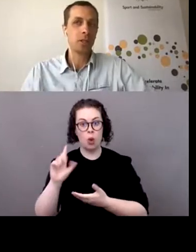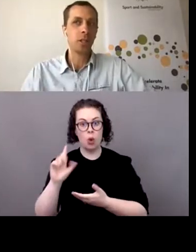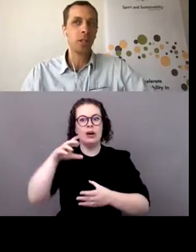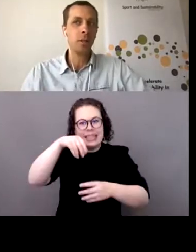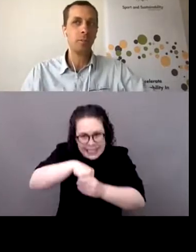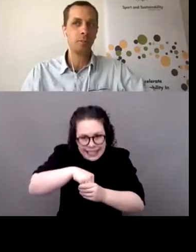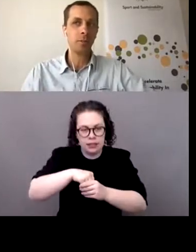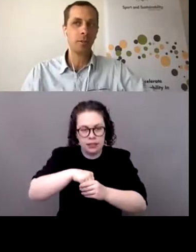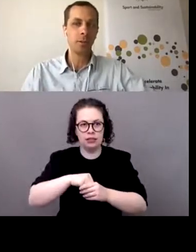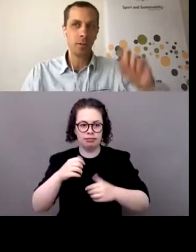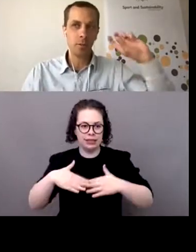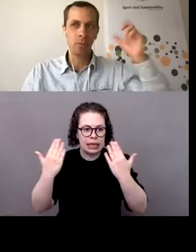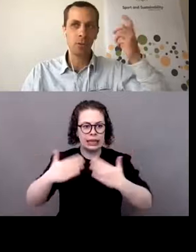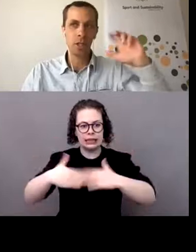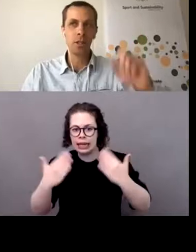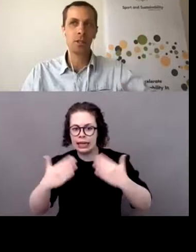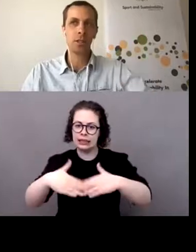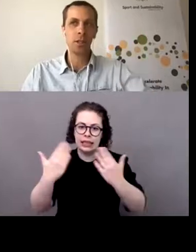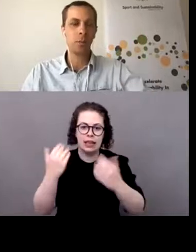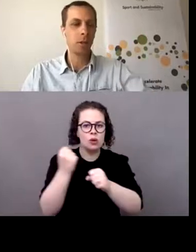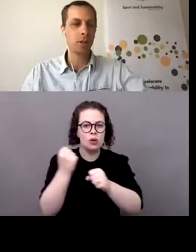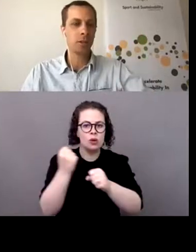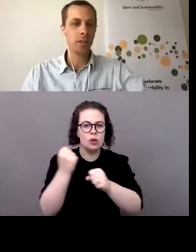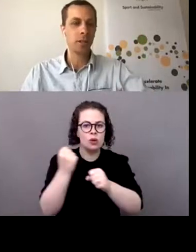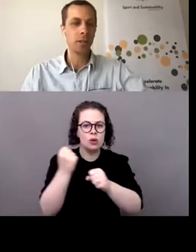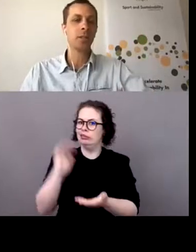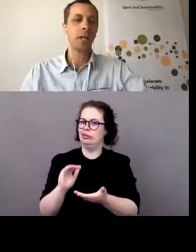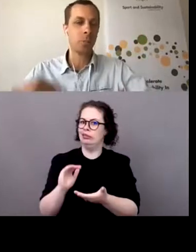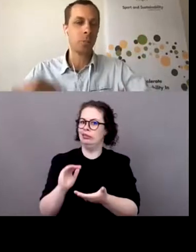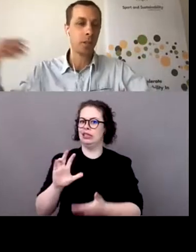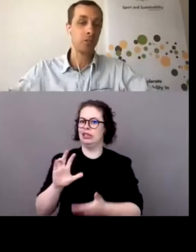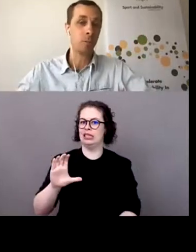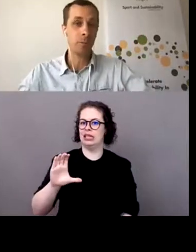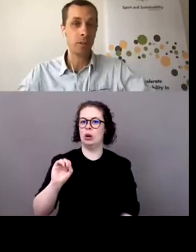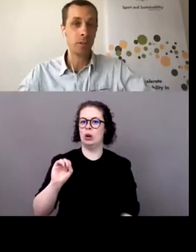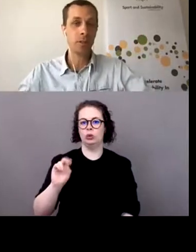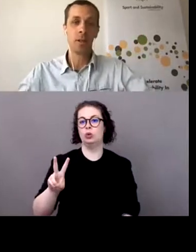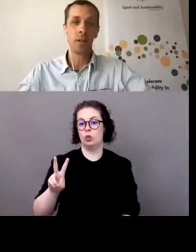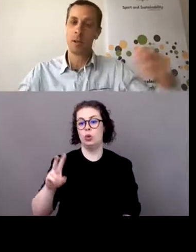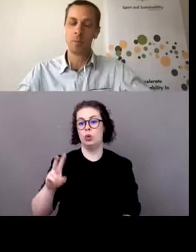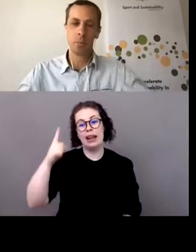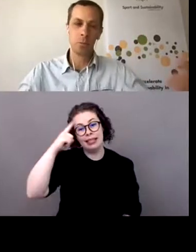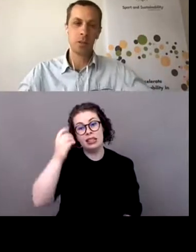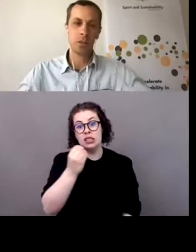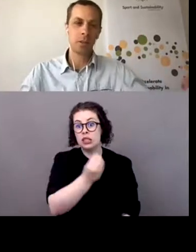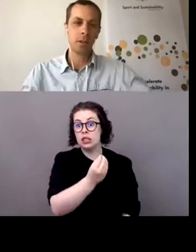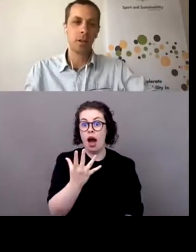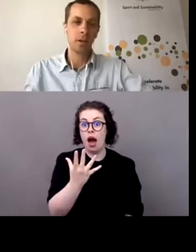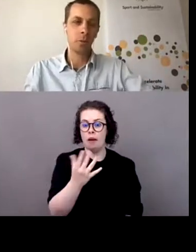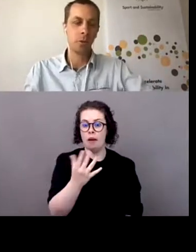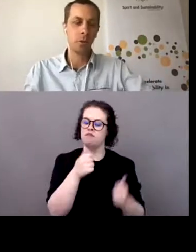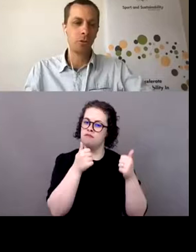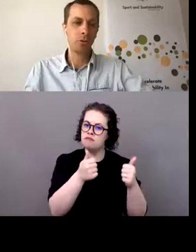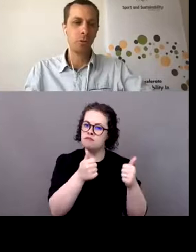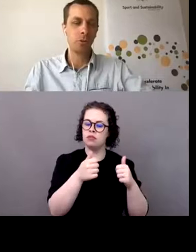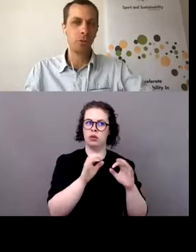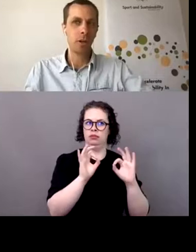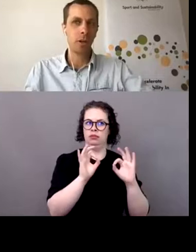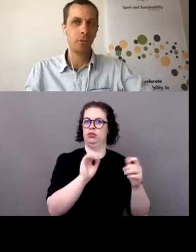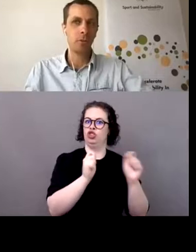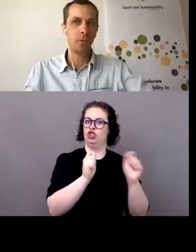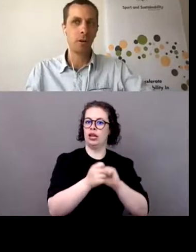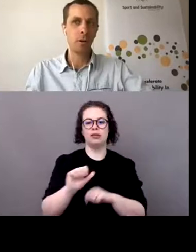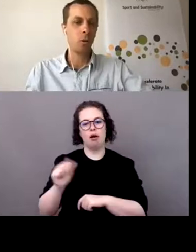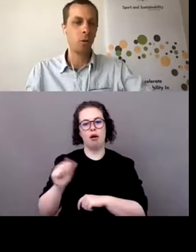that's a key change in mindset that is happening in some events, but which I think we should